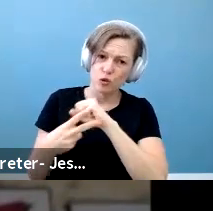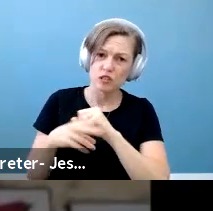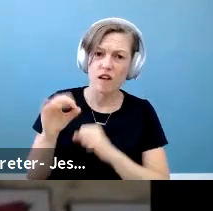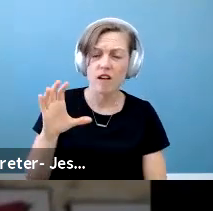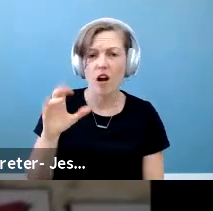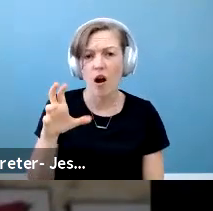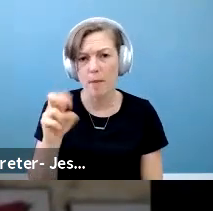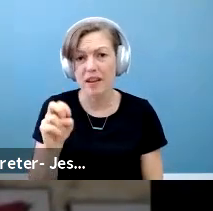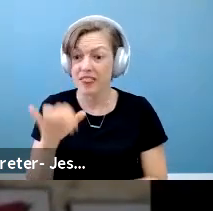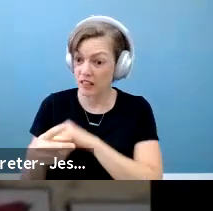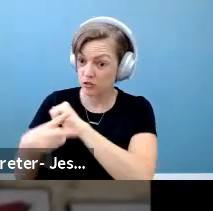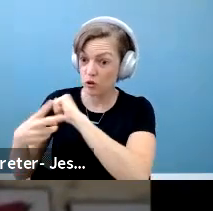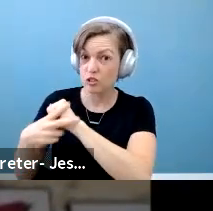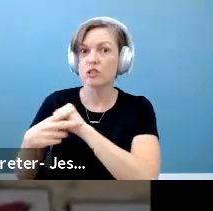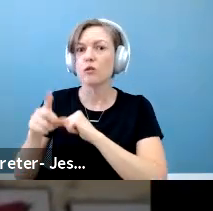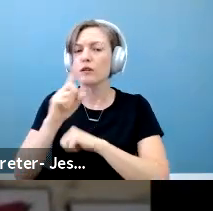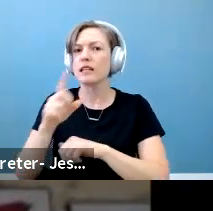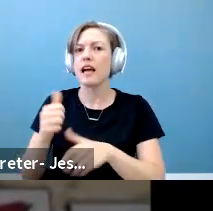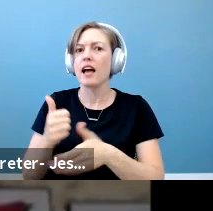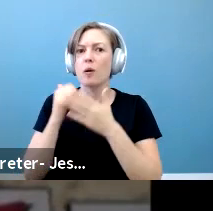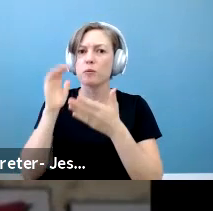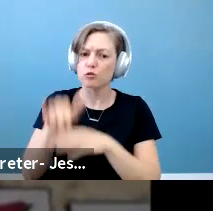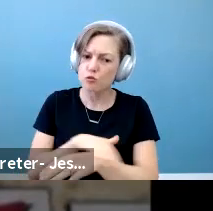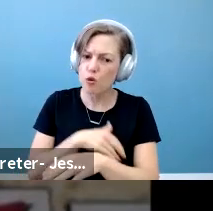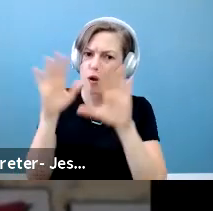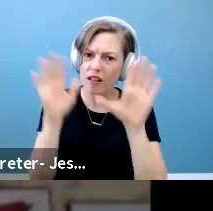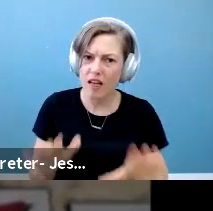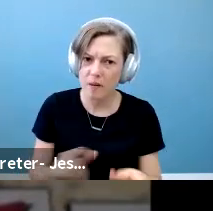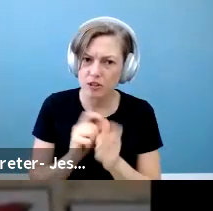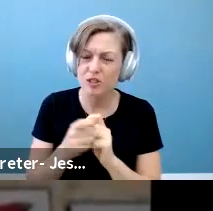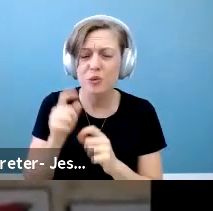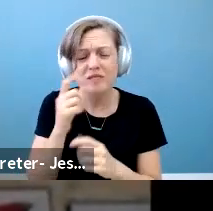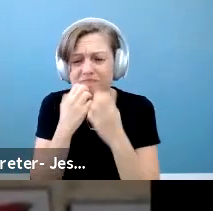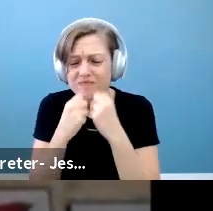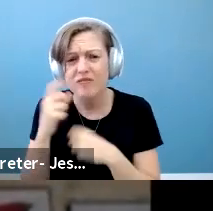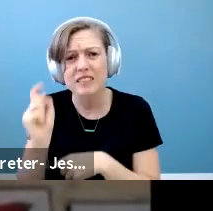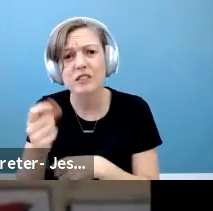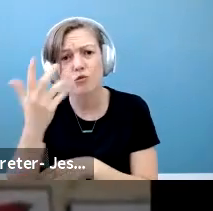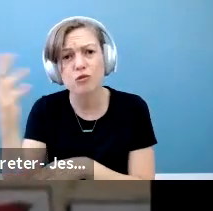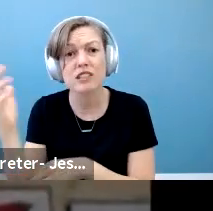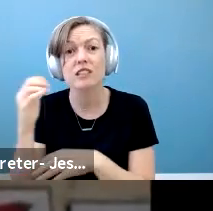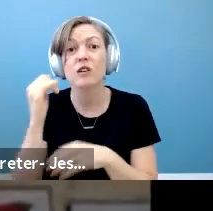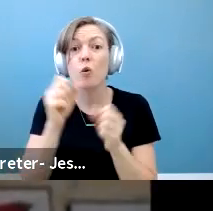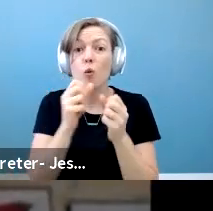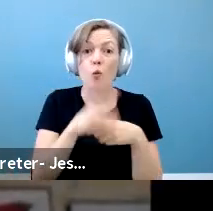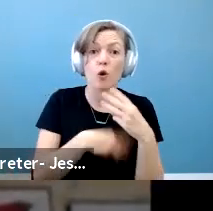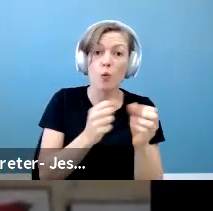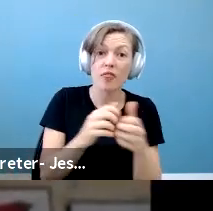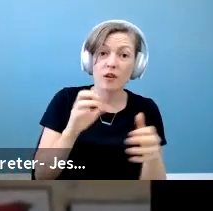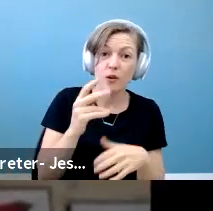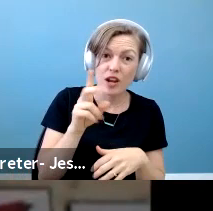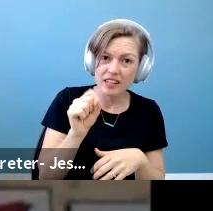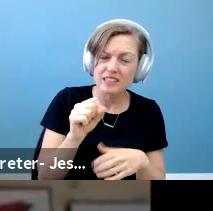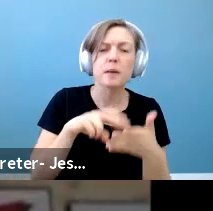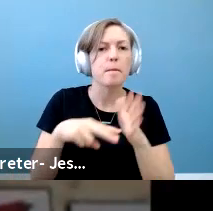storage will help to slow climate change. We need these trees. A world without eugenics would be a world where folks recognize